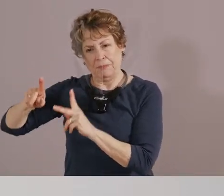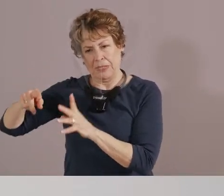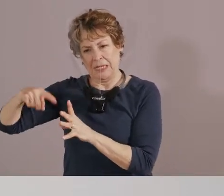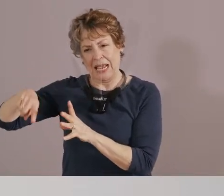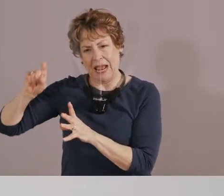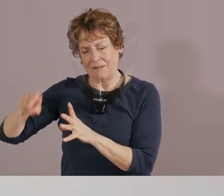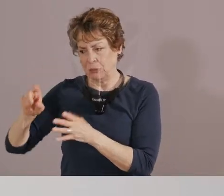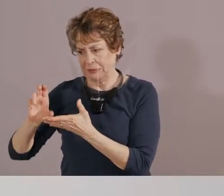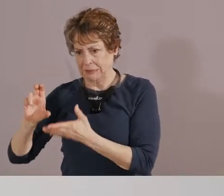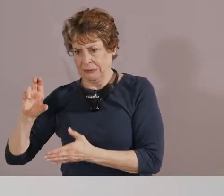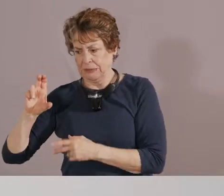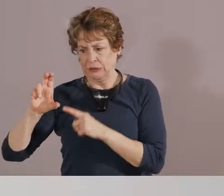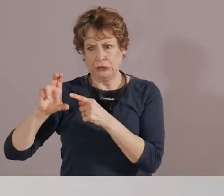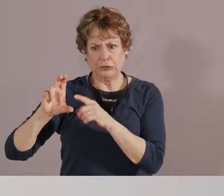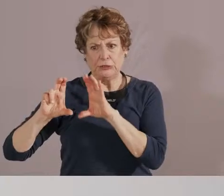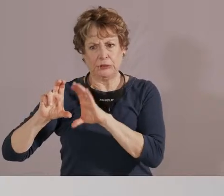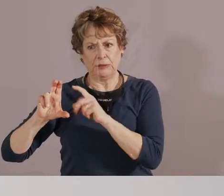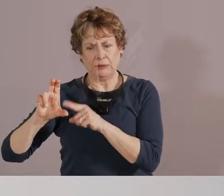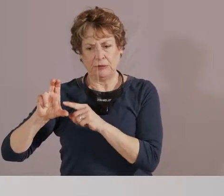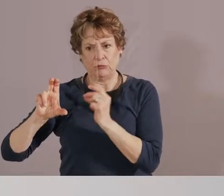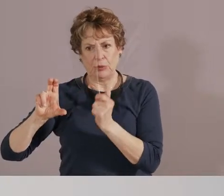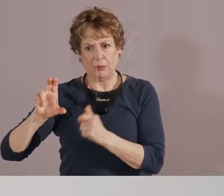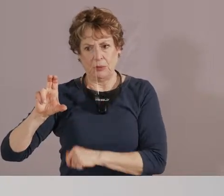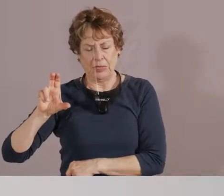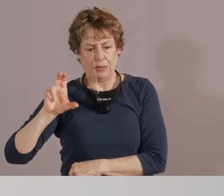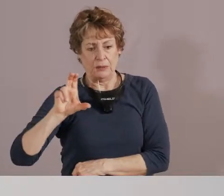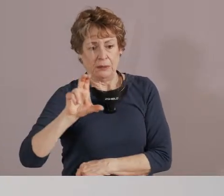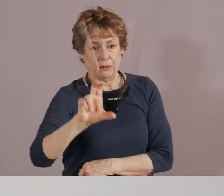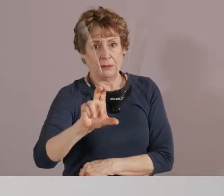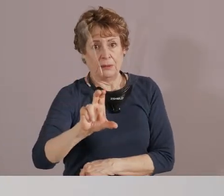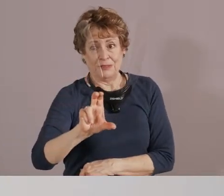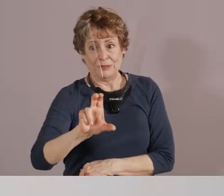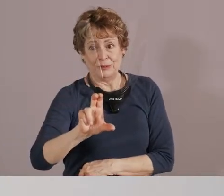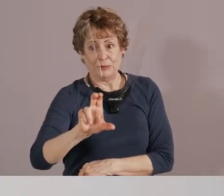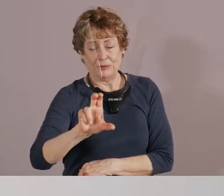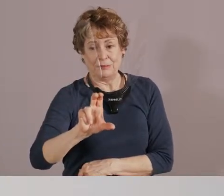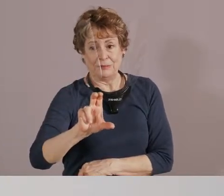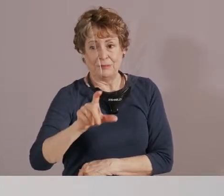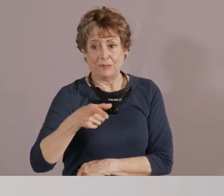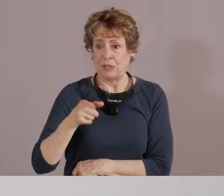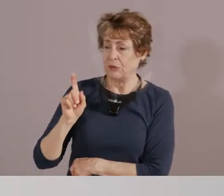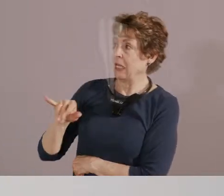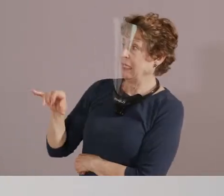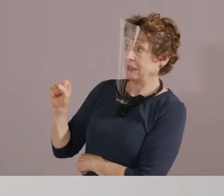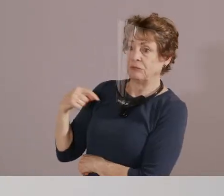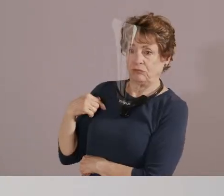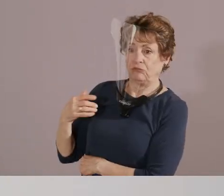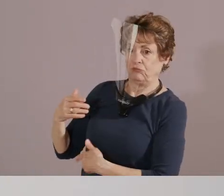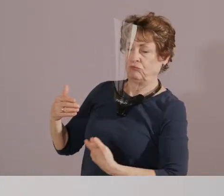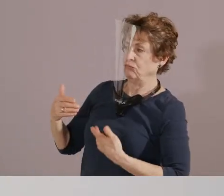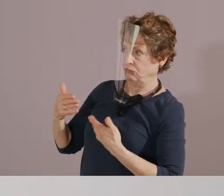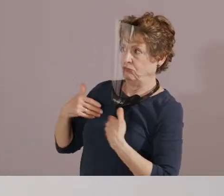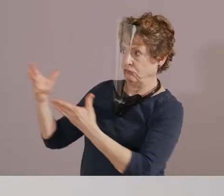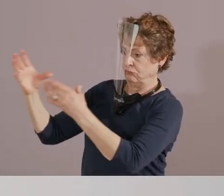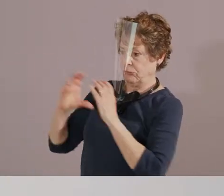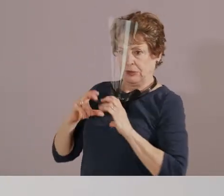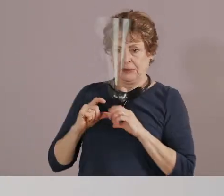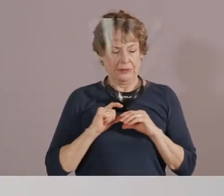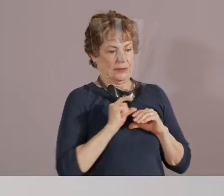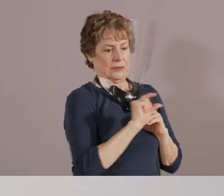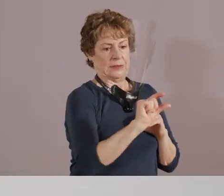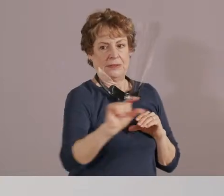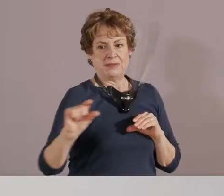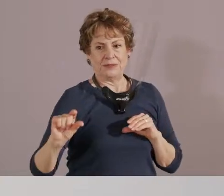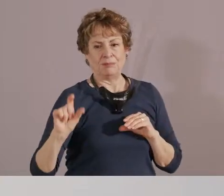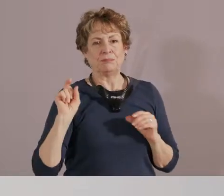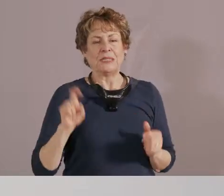just right off the top. And once you agree to giving that vaccine, it comes out in like it's 50% of the doses that they need